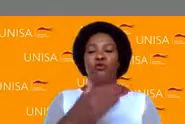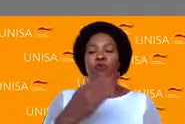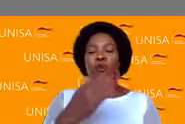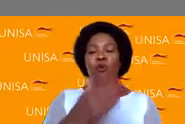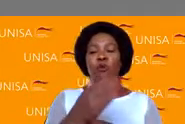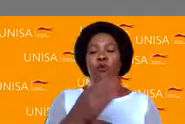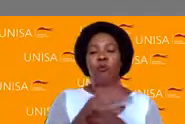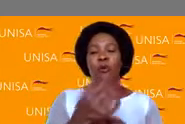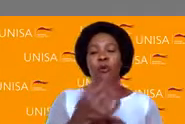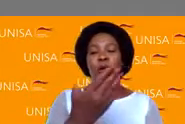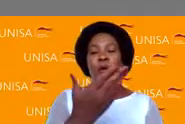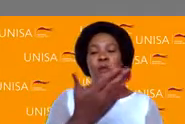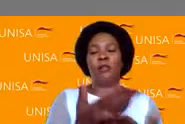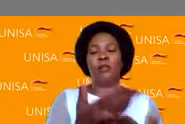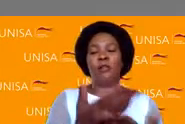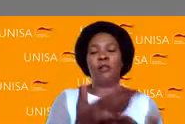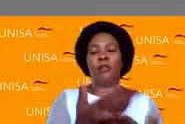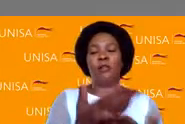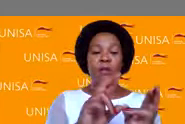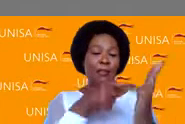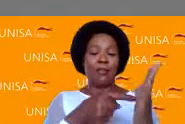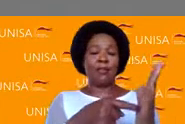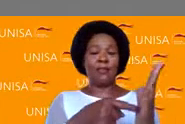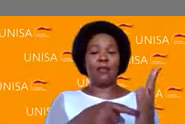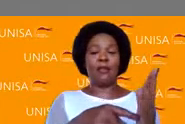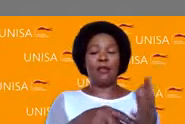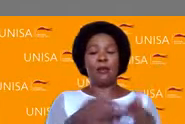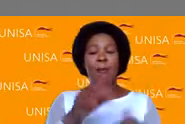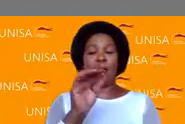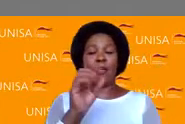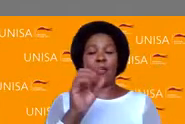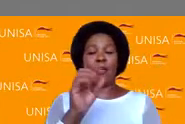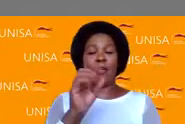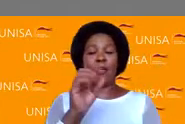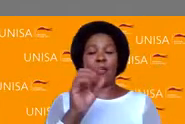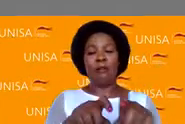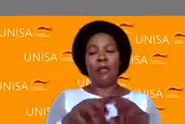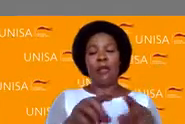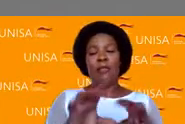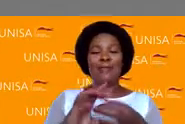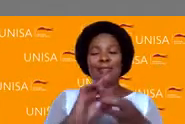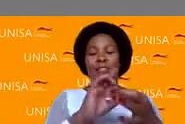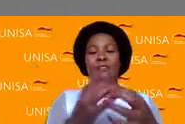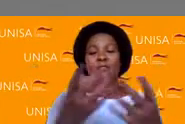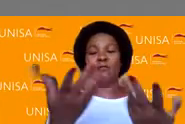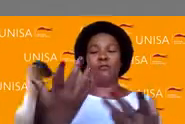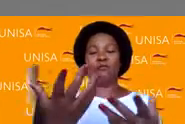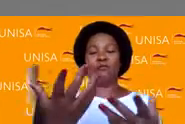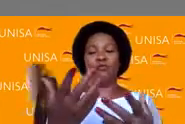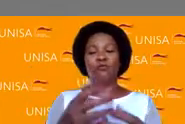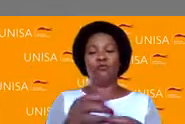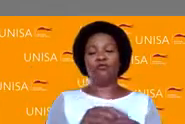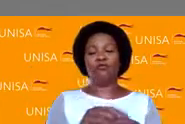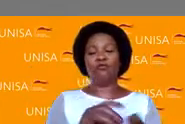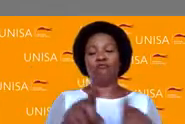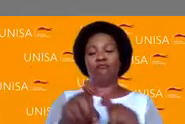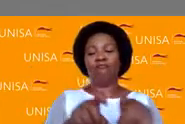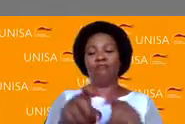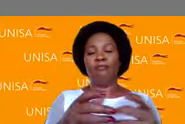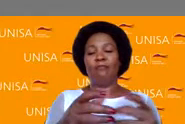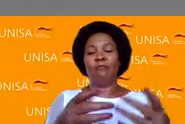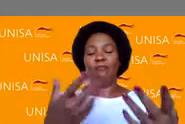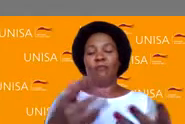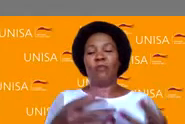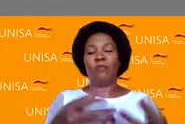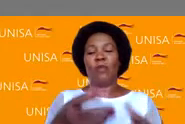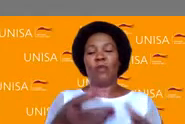refer to these badges as that's usually related to a competency that you learn, that I have covered these competencies, and it's